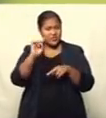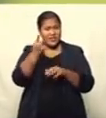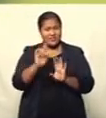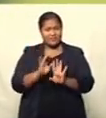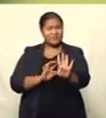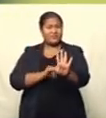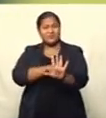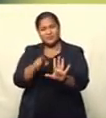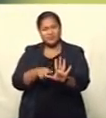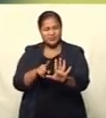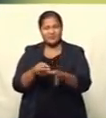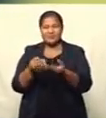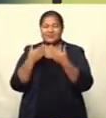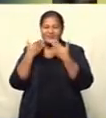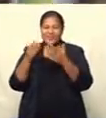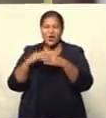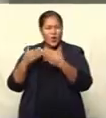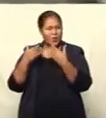please coach.